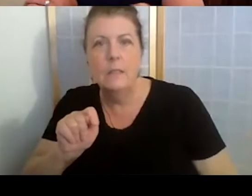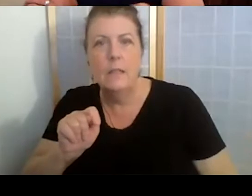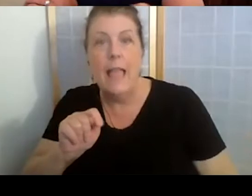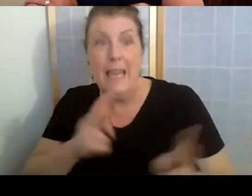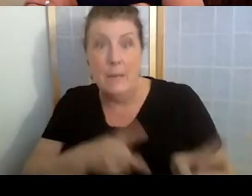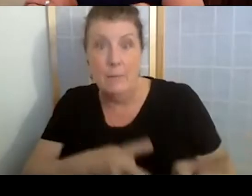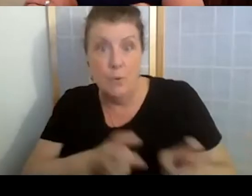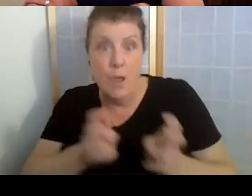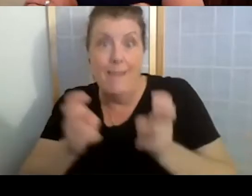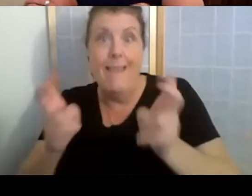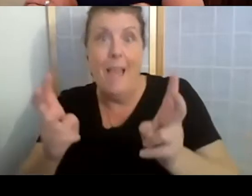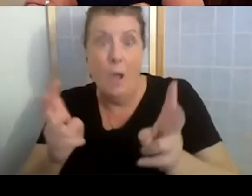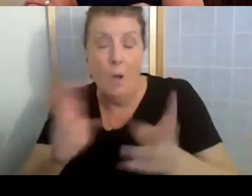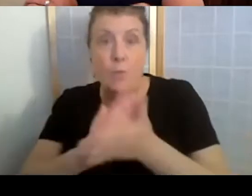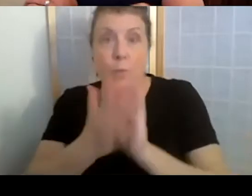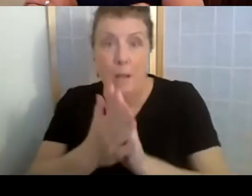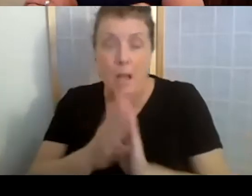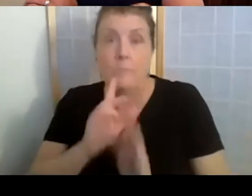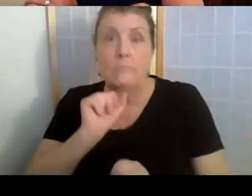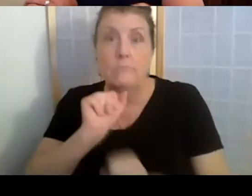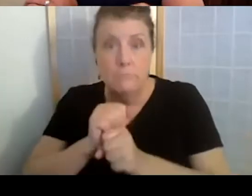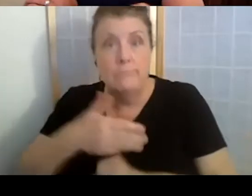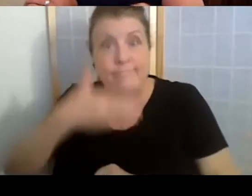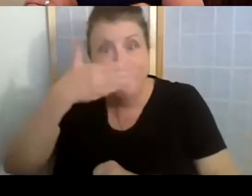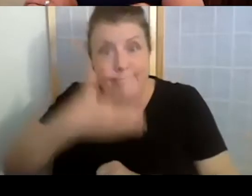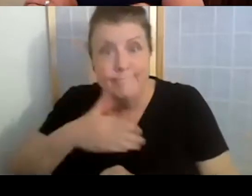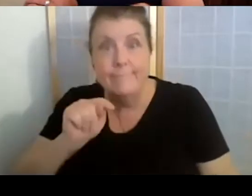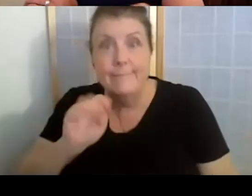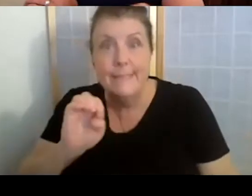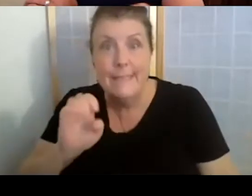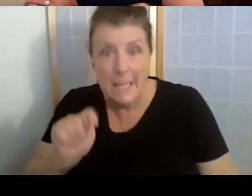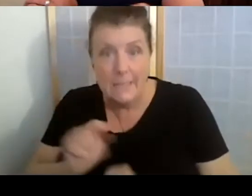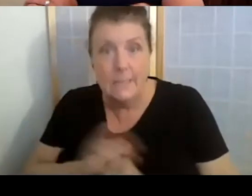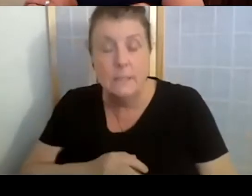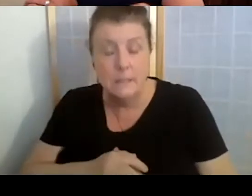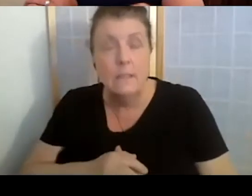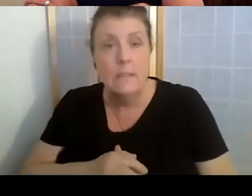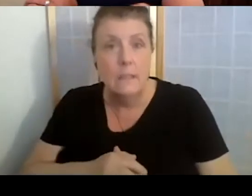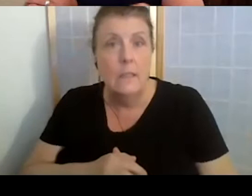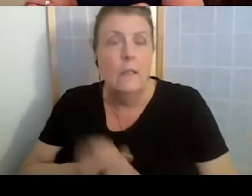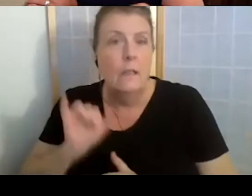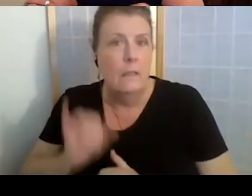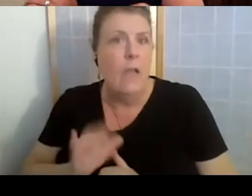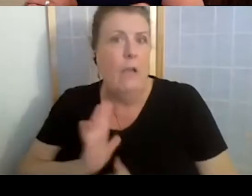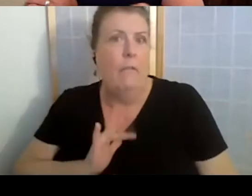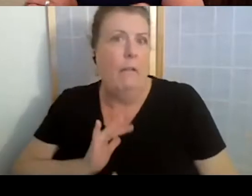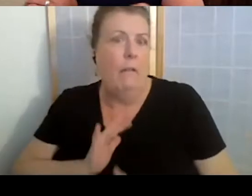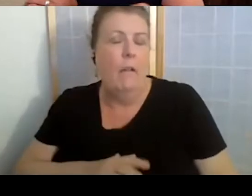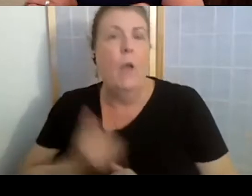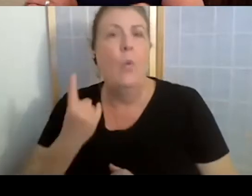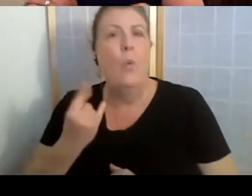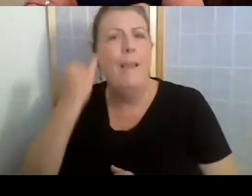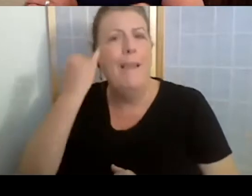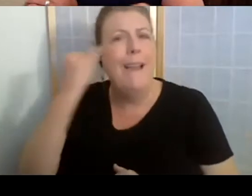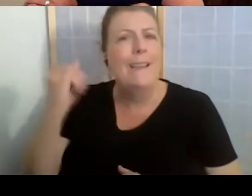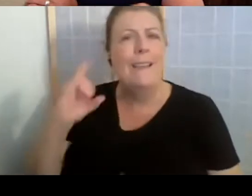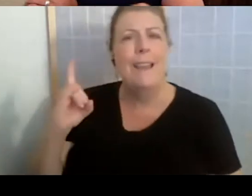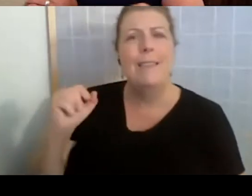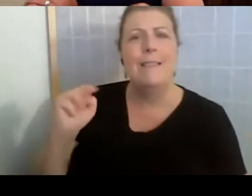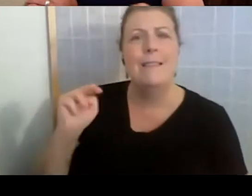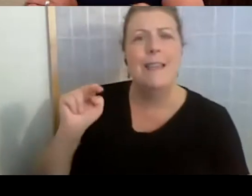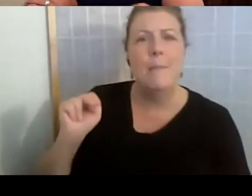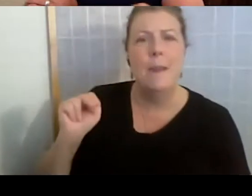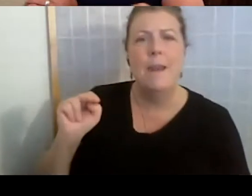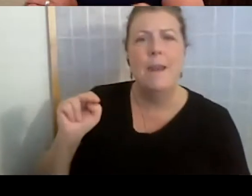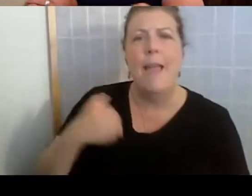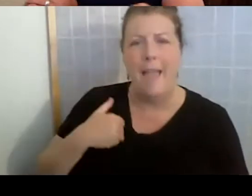terms, one of the things that Damon had, one of the ideas that Damon had at the beginning of the show was that he